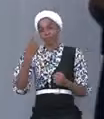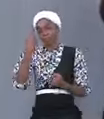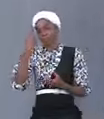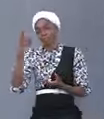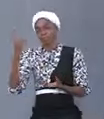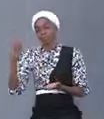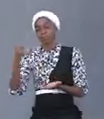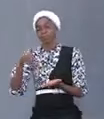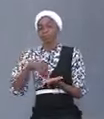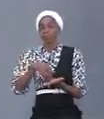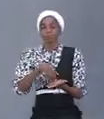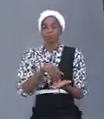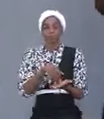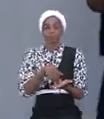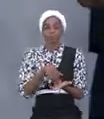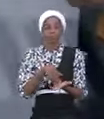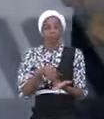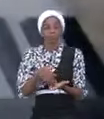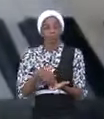weak.